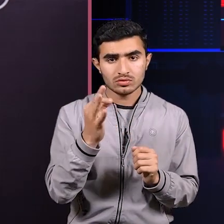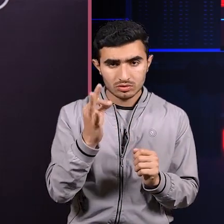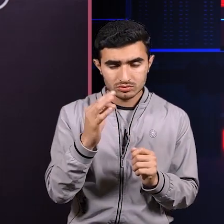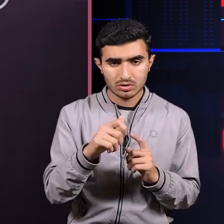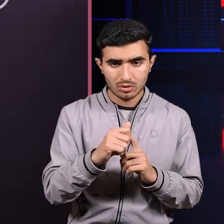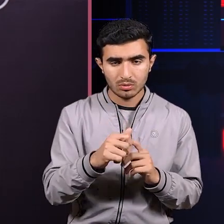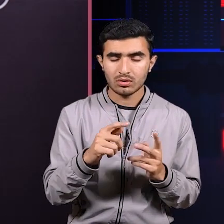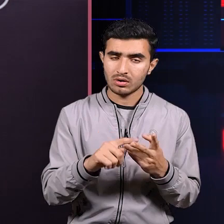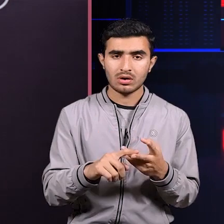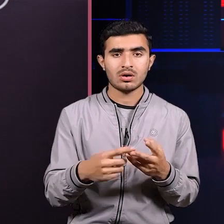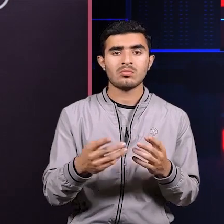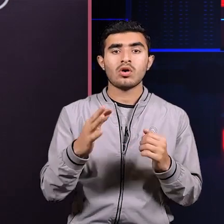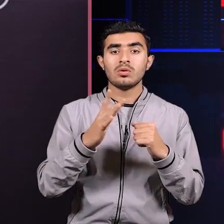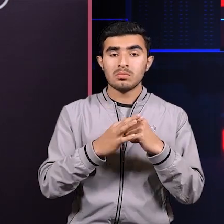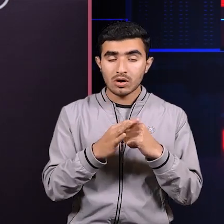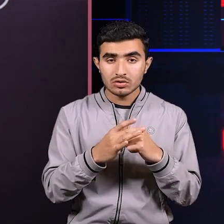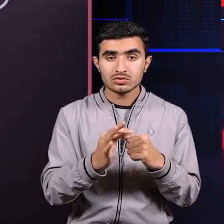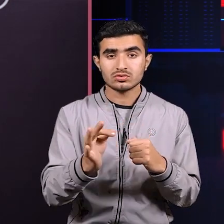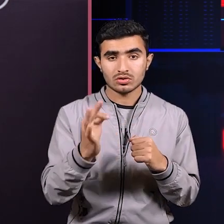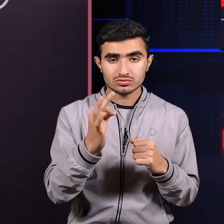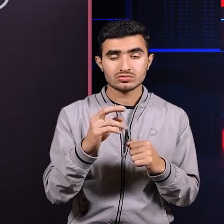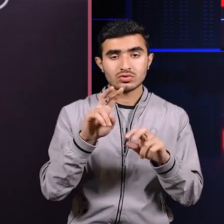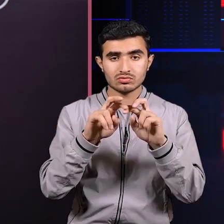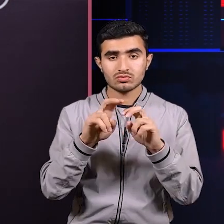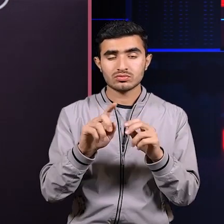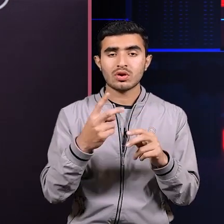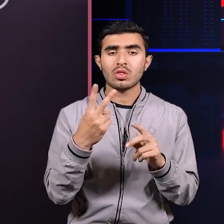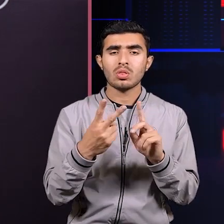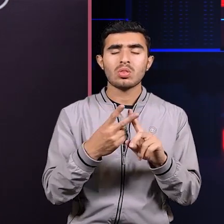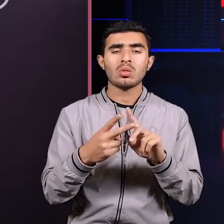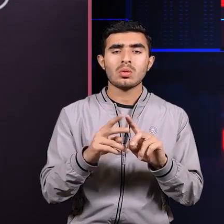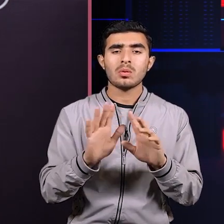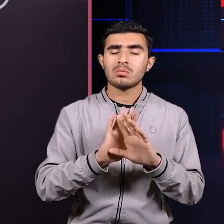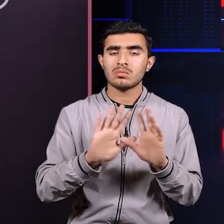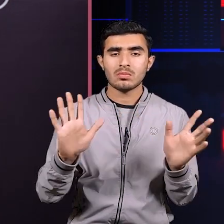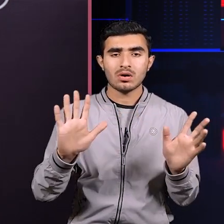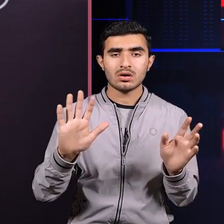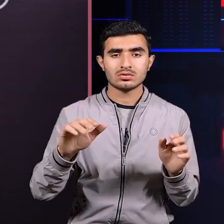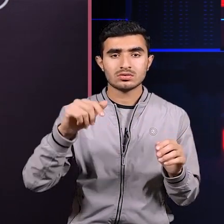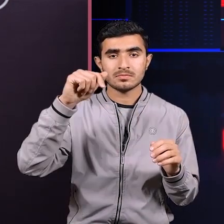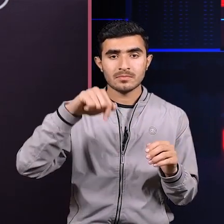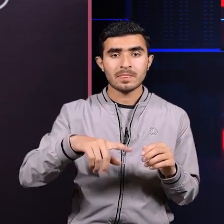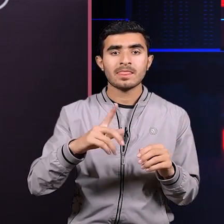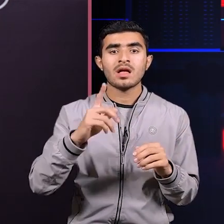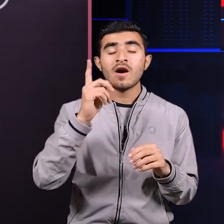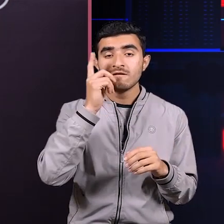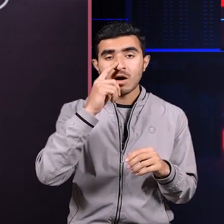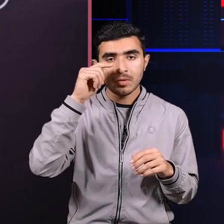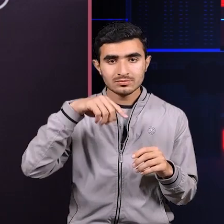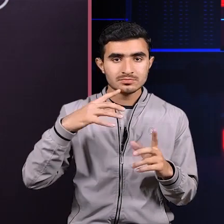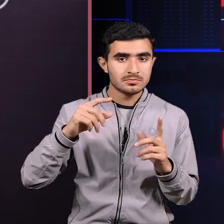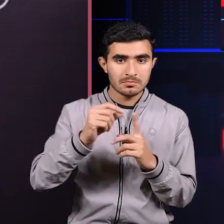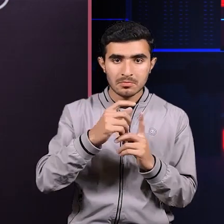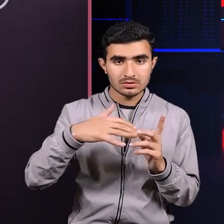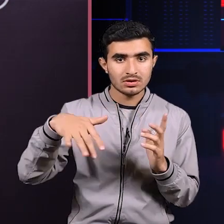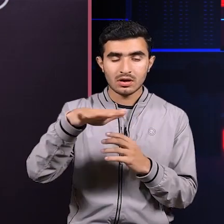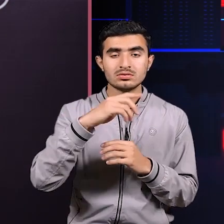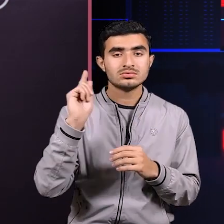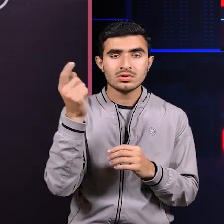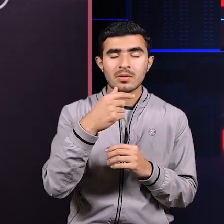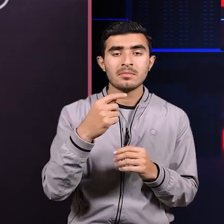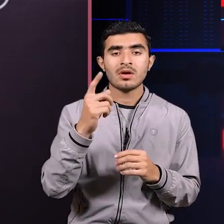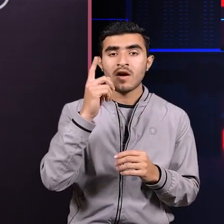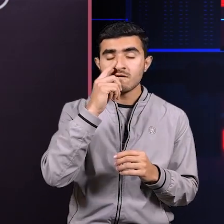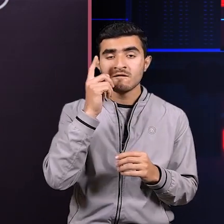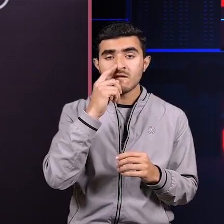so much pressure on a woman's looks because of her marriage prospects that